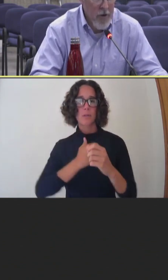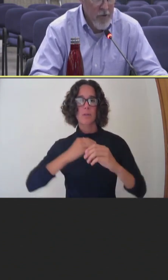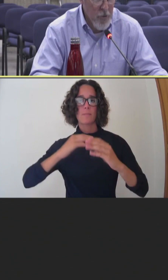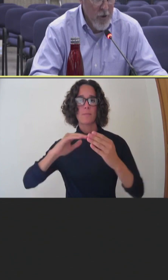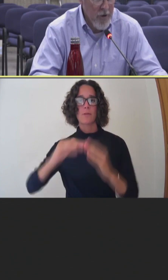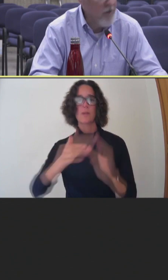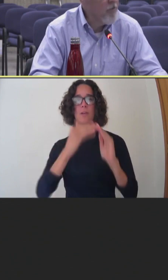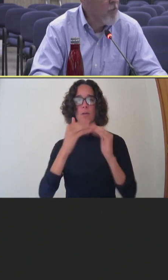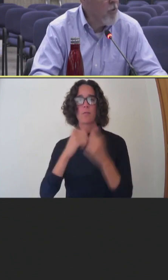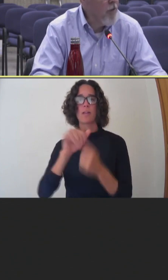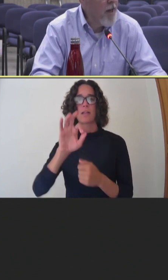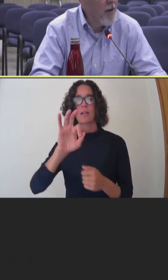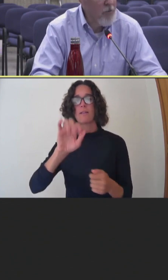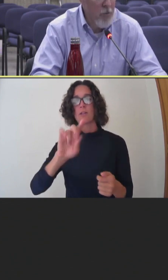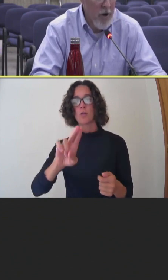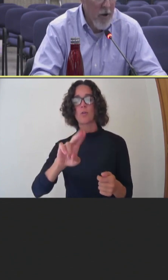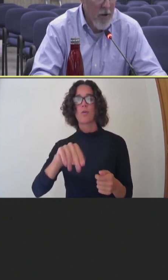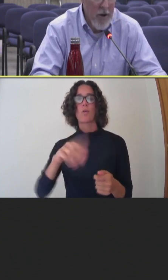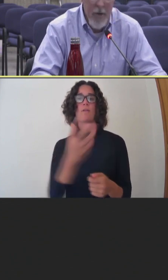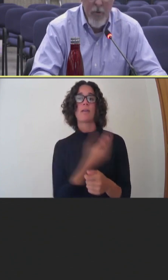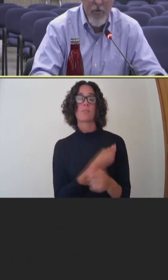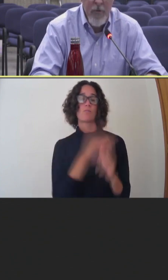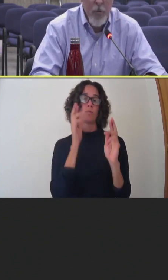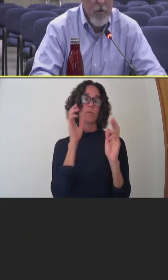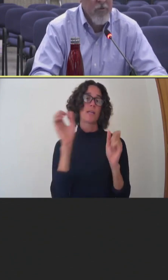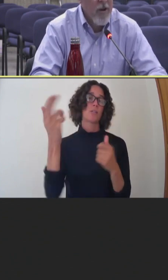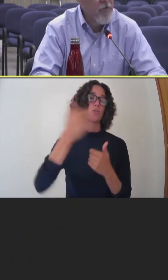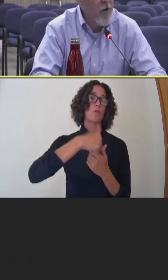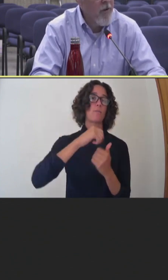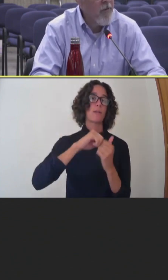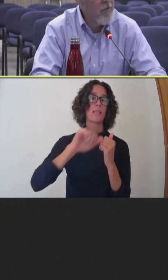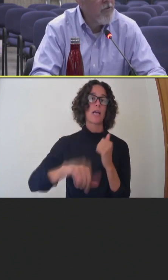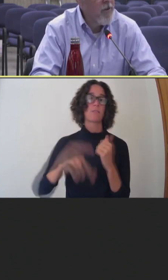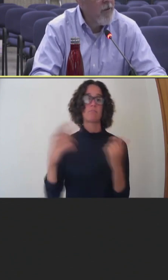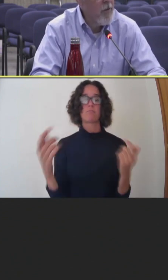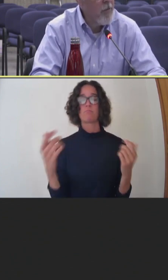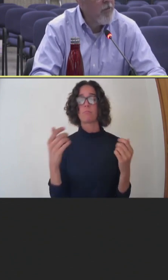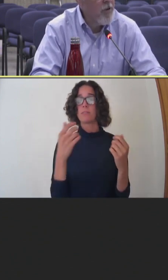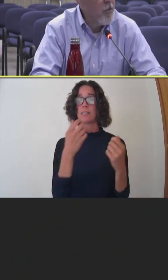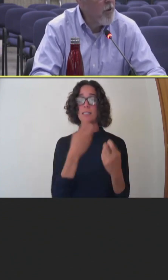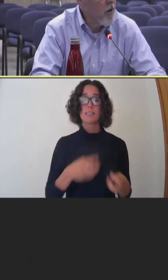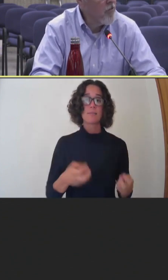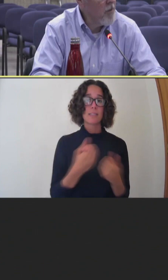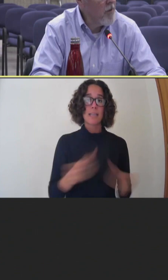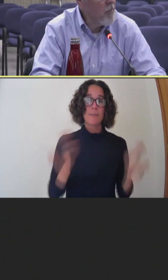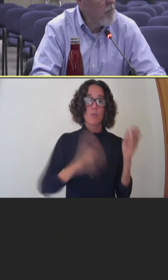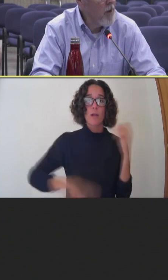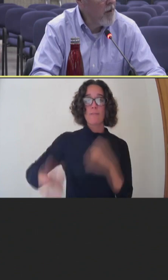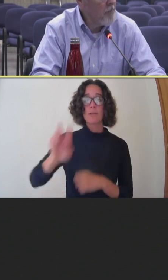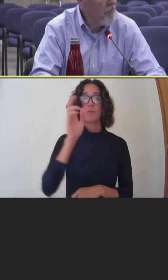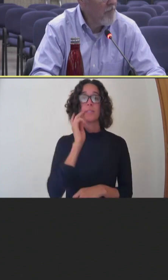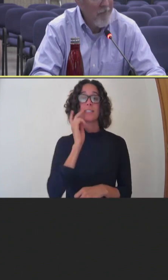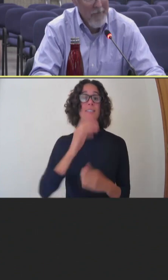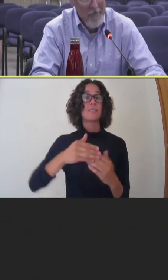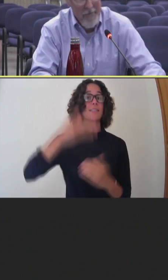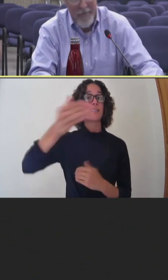all can join us for that as well. Wish everyone safe travels, and we will see you at our September meeting.